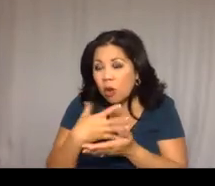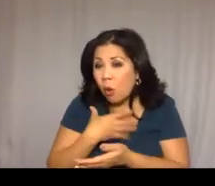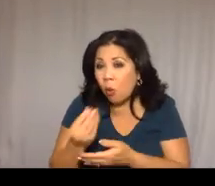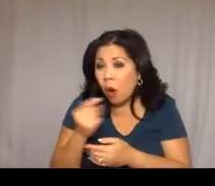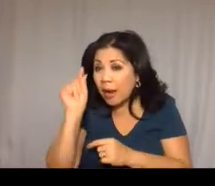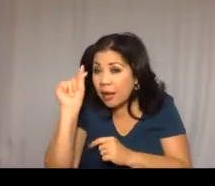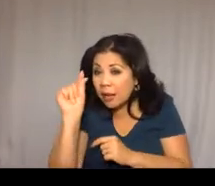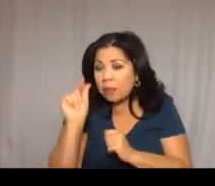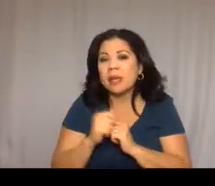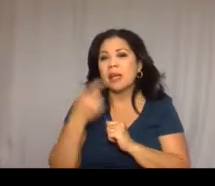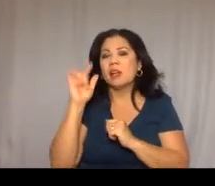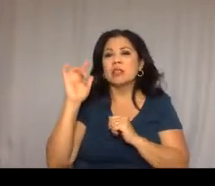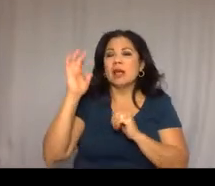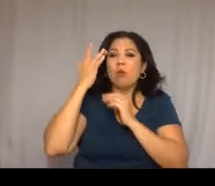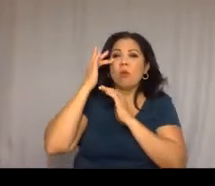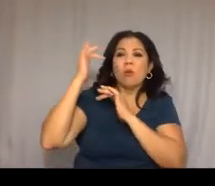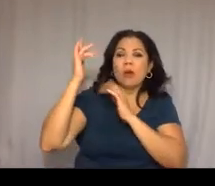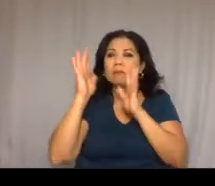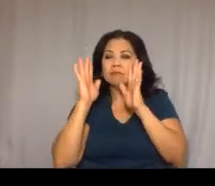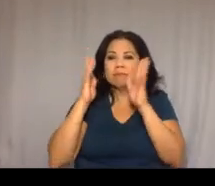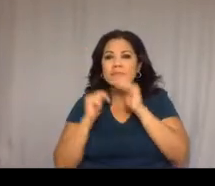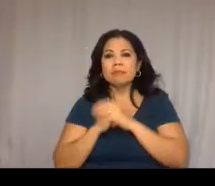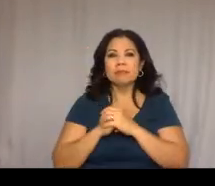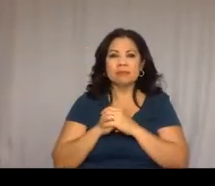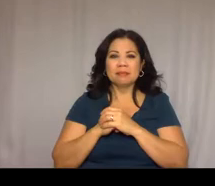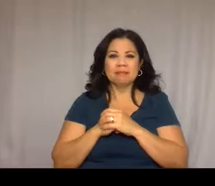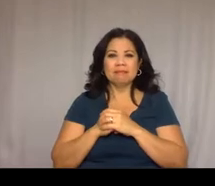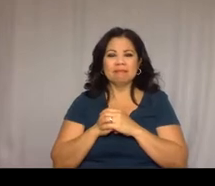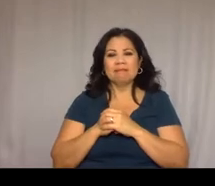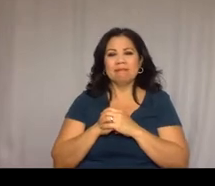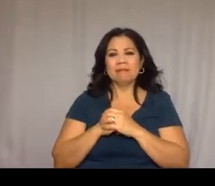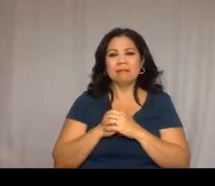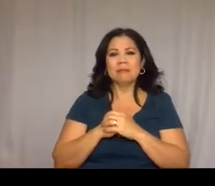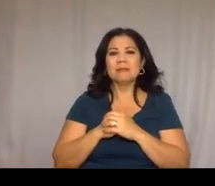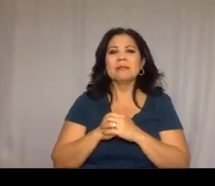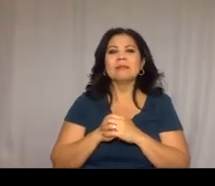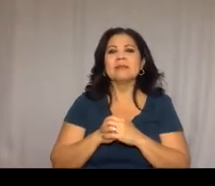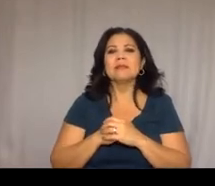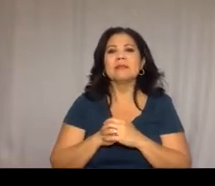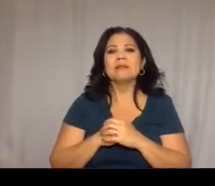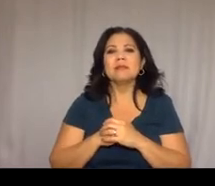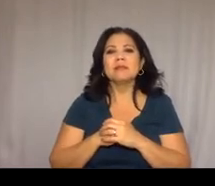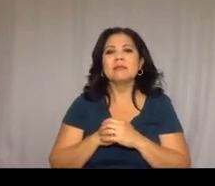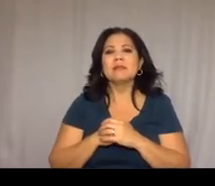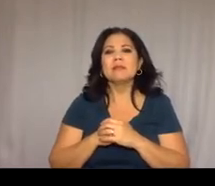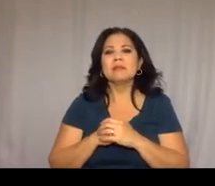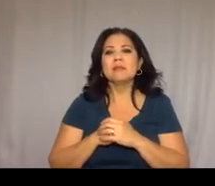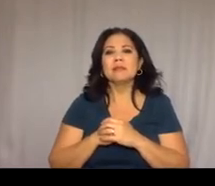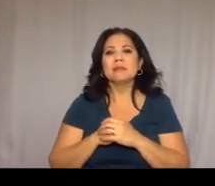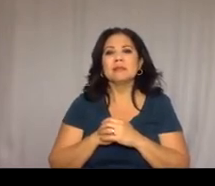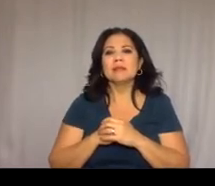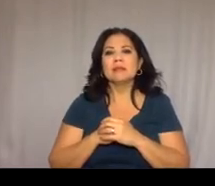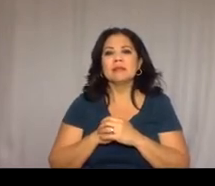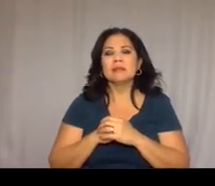like a reflection, or, you know, kind of makes the eye look a little bit more realistic. Let's see if I can leave that little reflection in this side